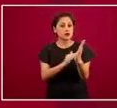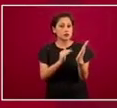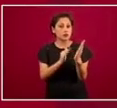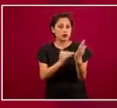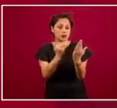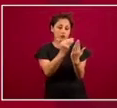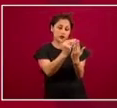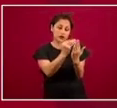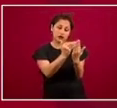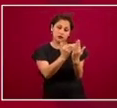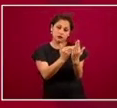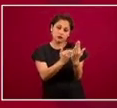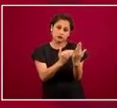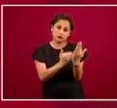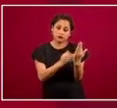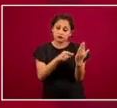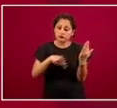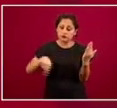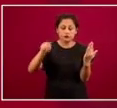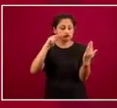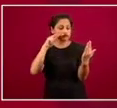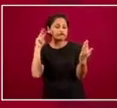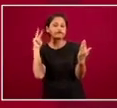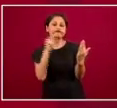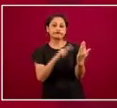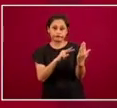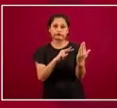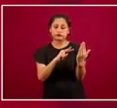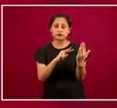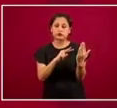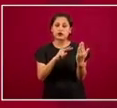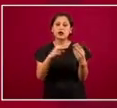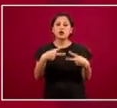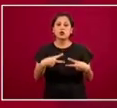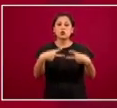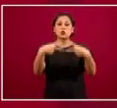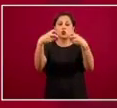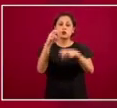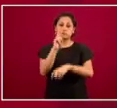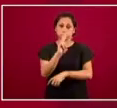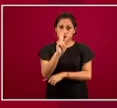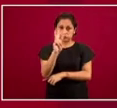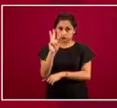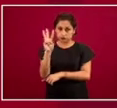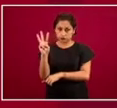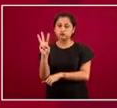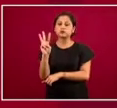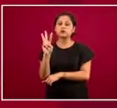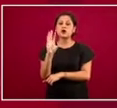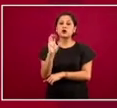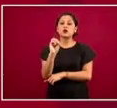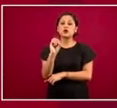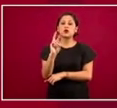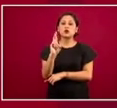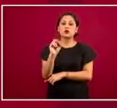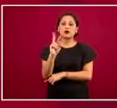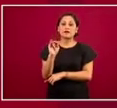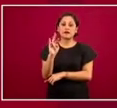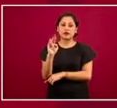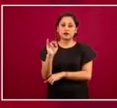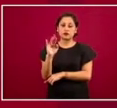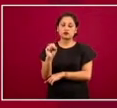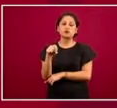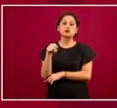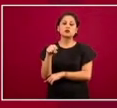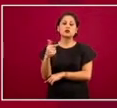the people who work within the health sector, know that these technical documents do exist and they